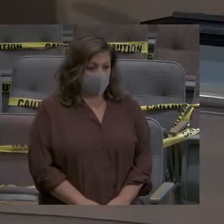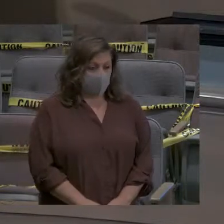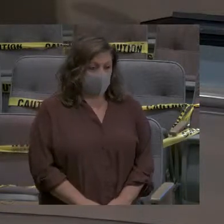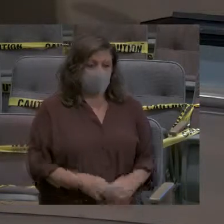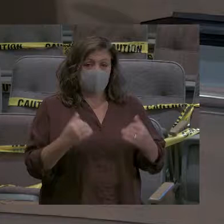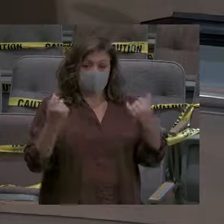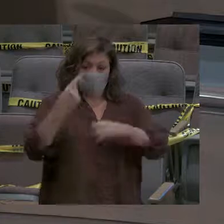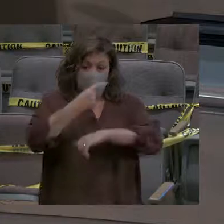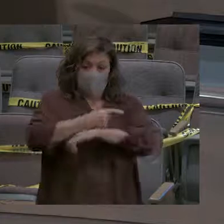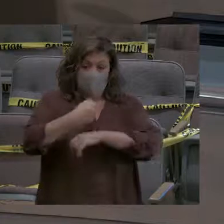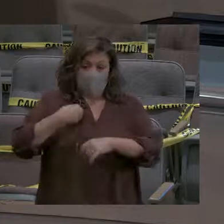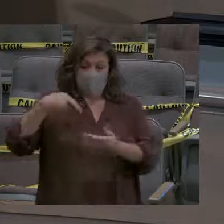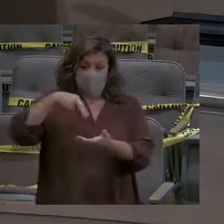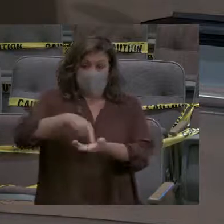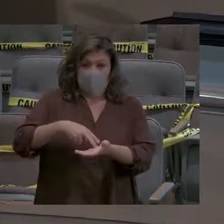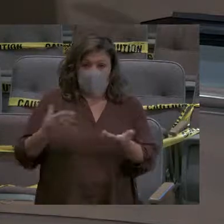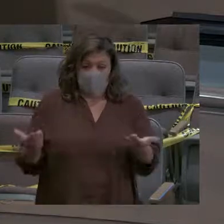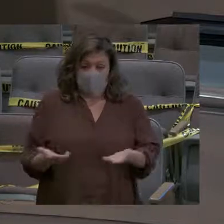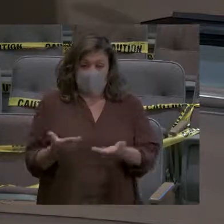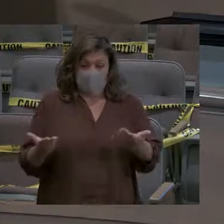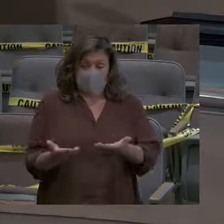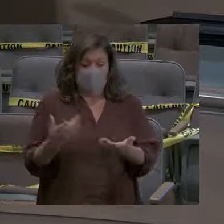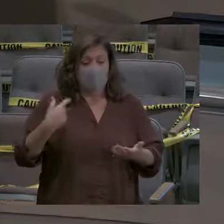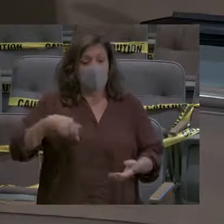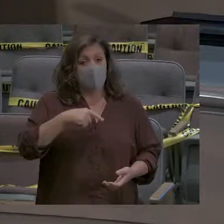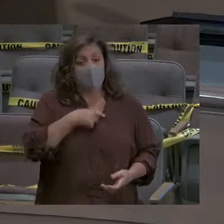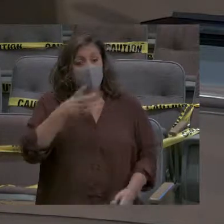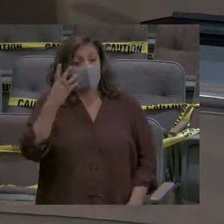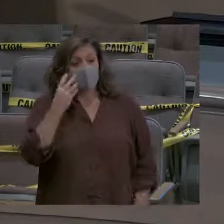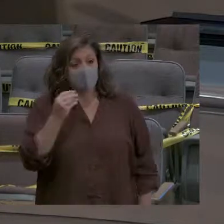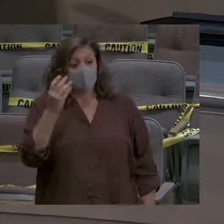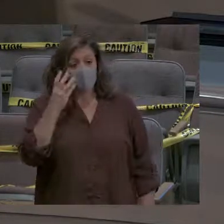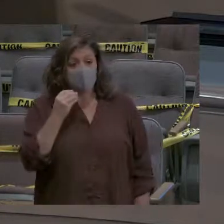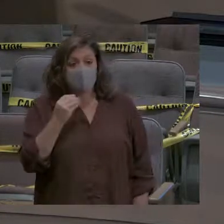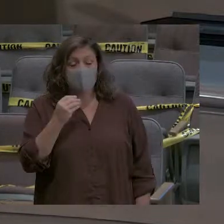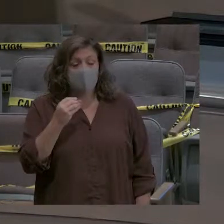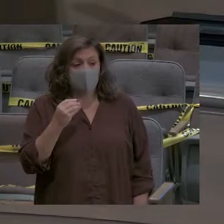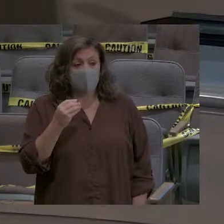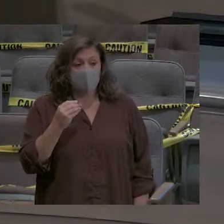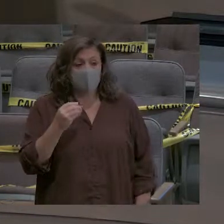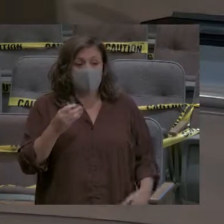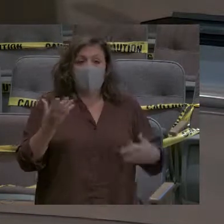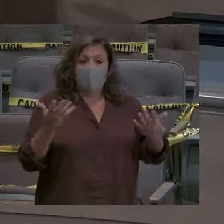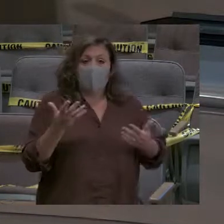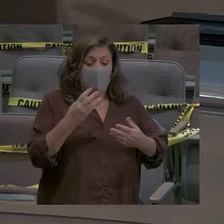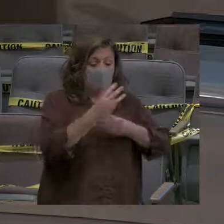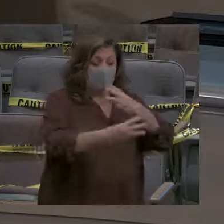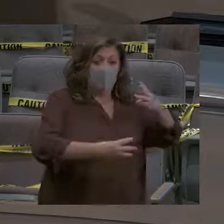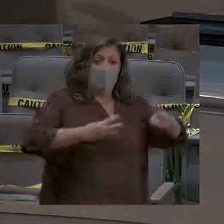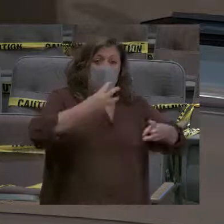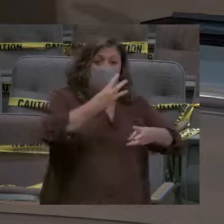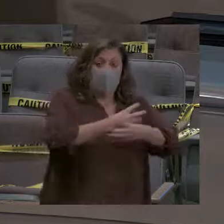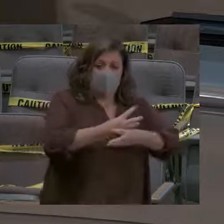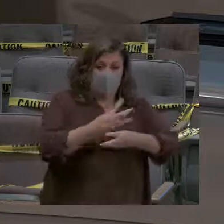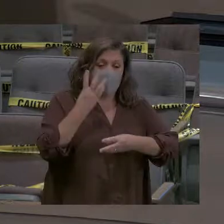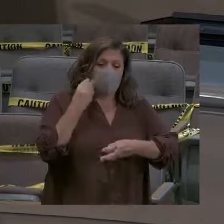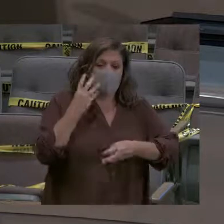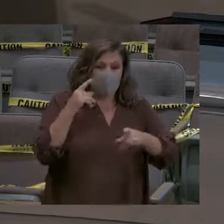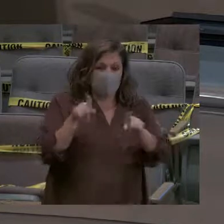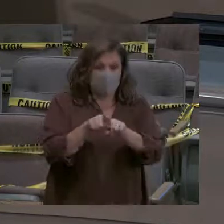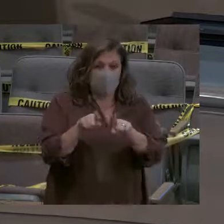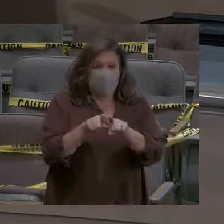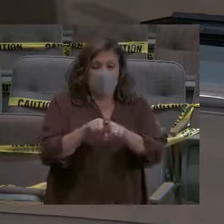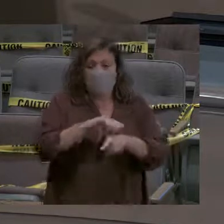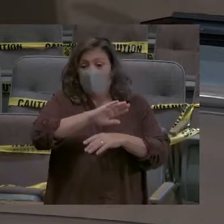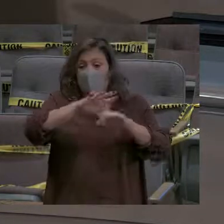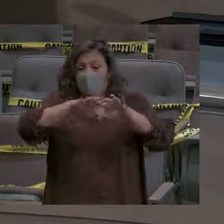Today, as I stand before you, we are experiencing what the rest of the world is experiencing, the rest of what the rest of the